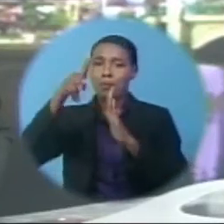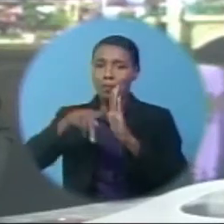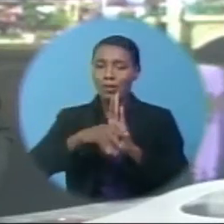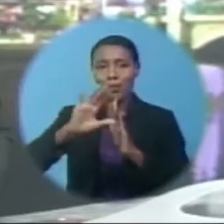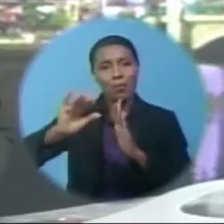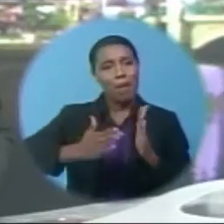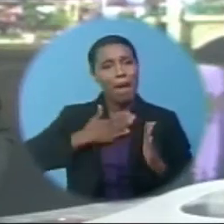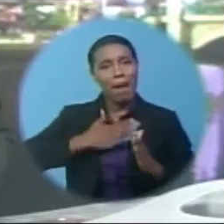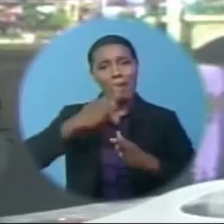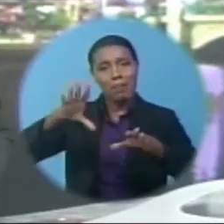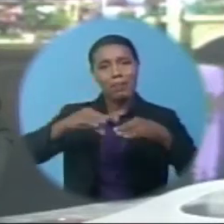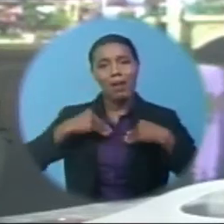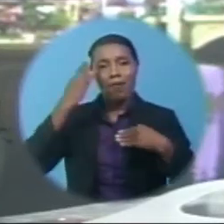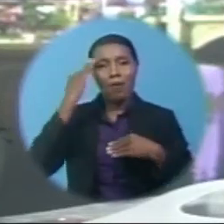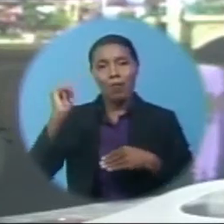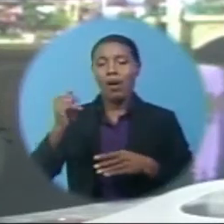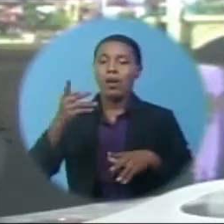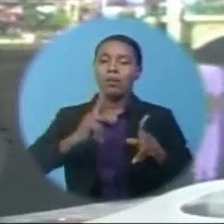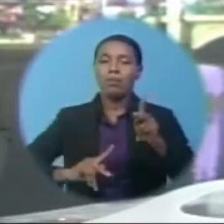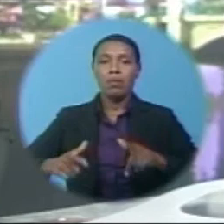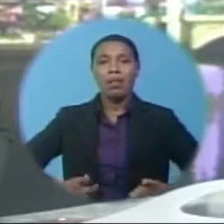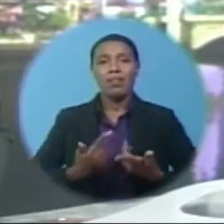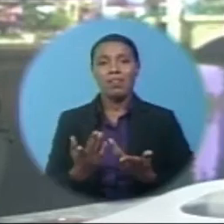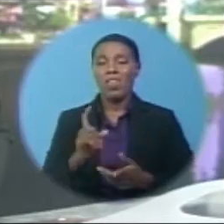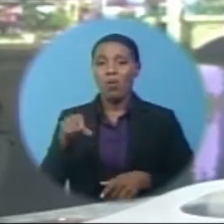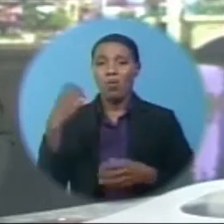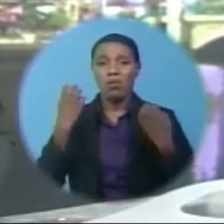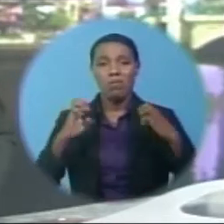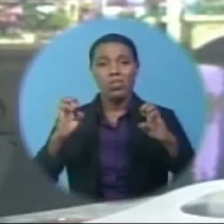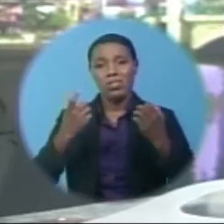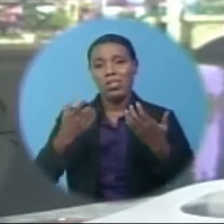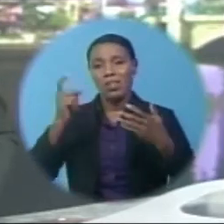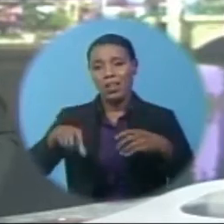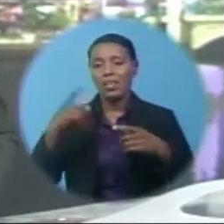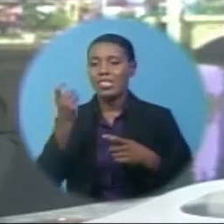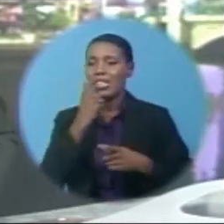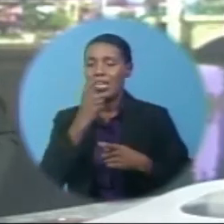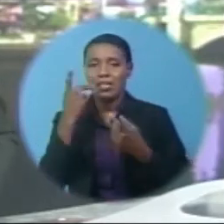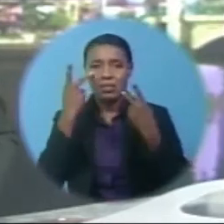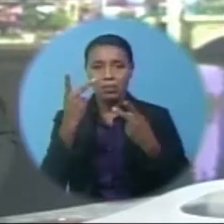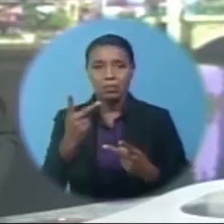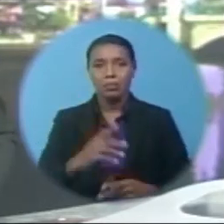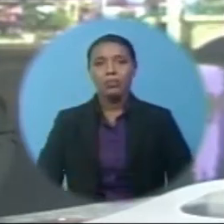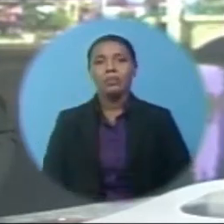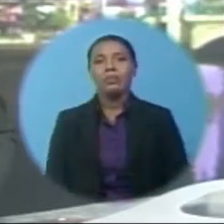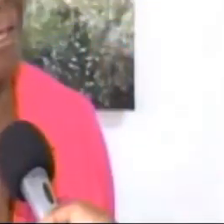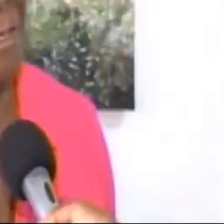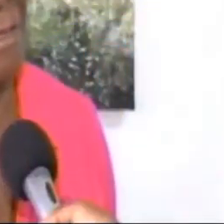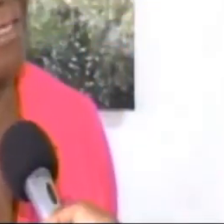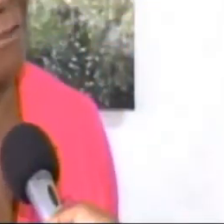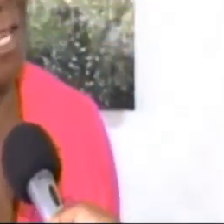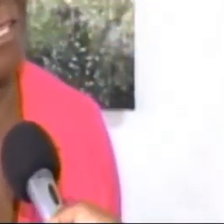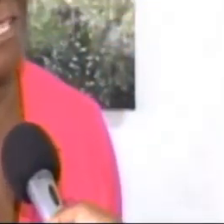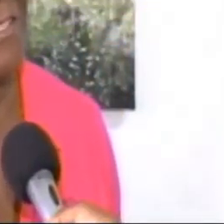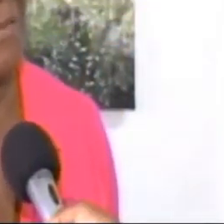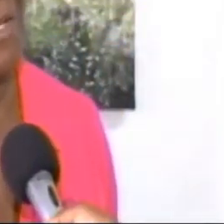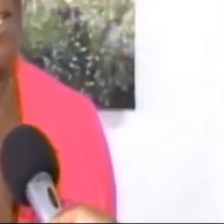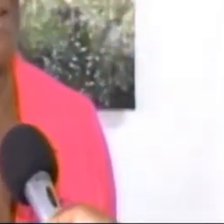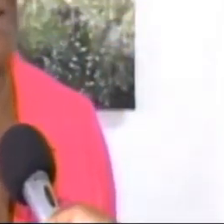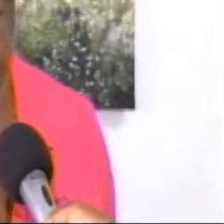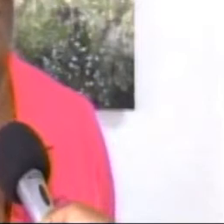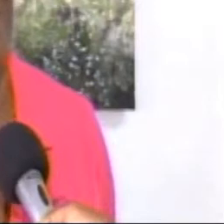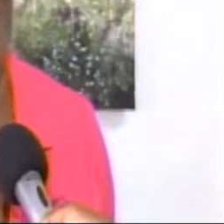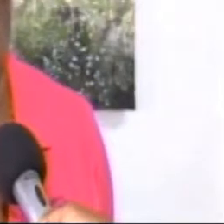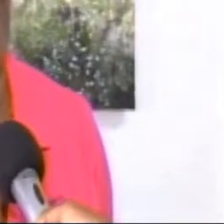considering that residents would usually only attend the dentist in emergency cases. I think it's very good. It's very good that